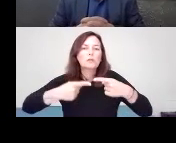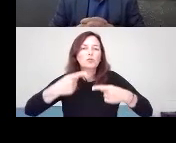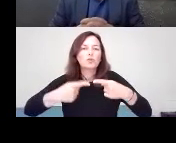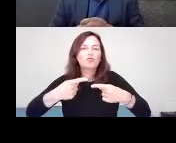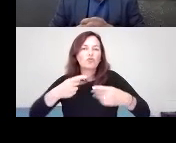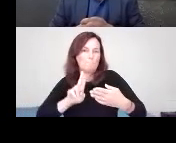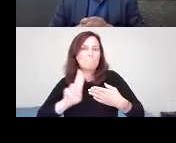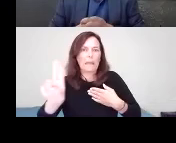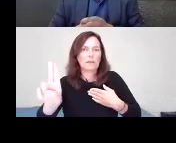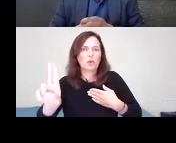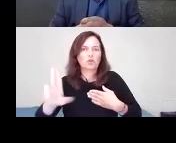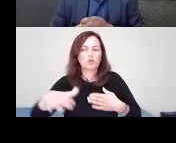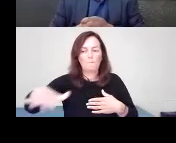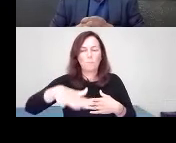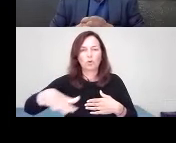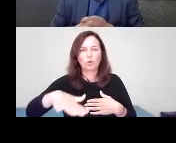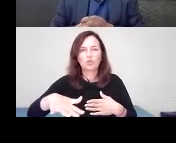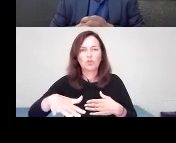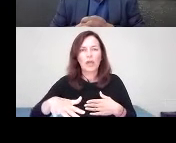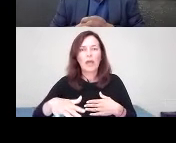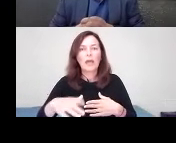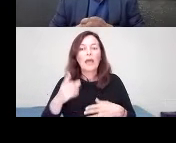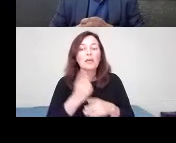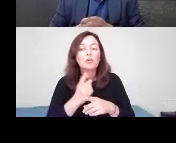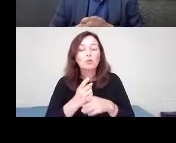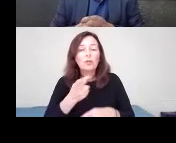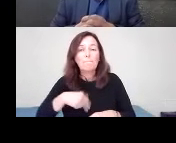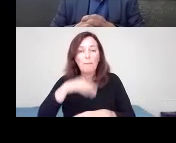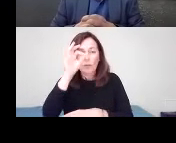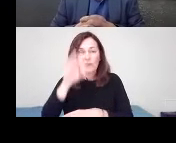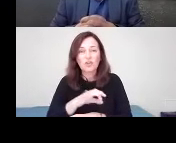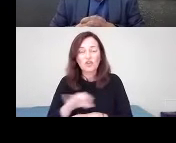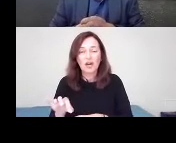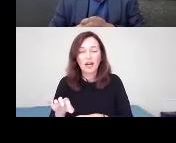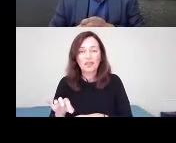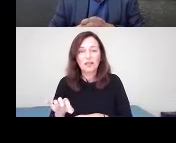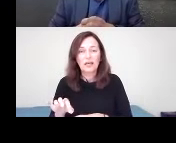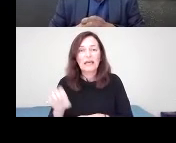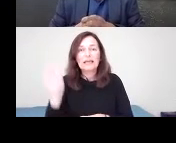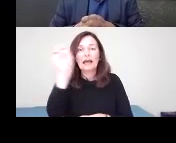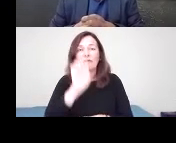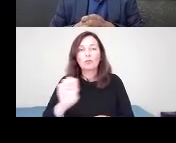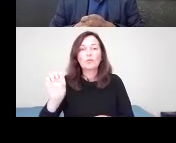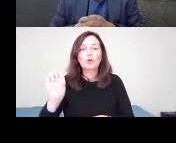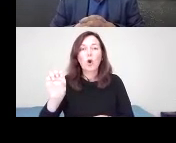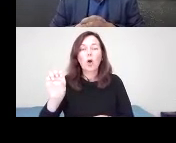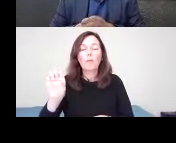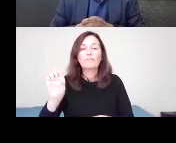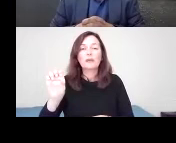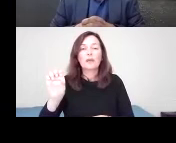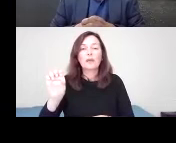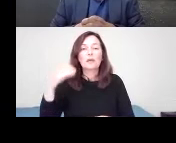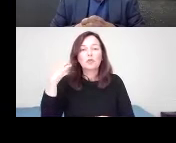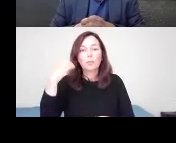roadmap as some kind of our contribution for the European education area. And so far, it really resonates. We have been extremely happy